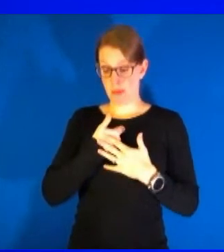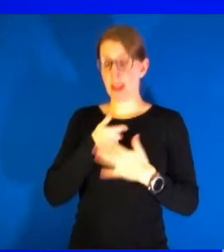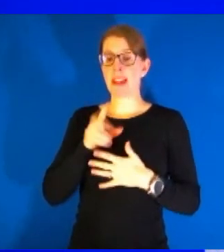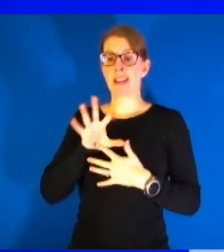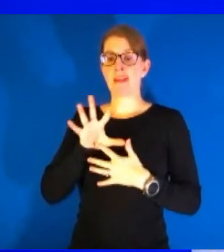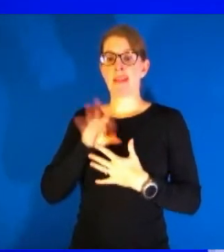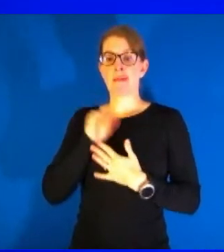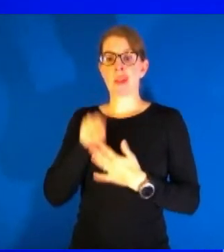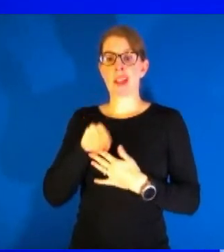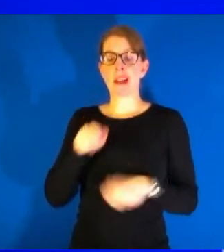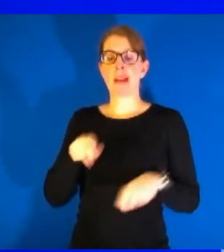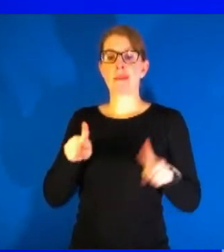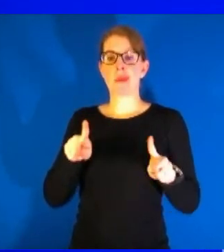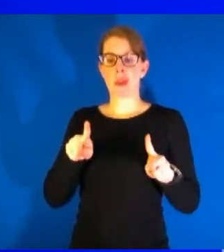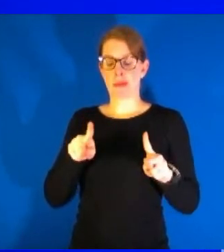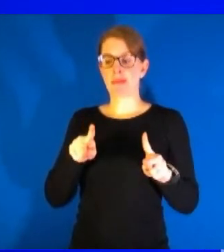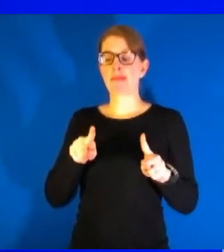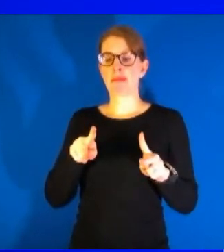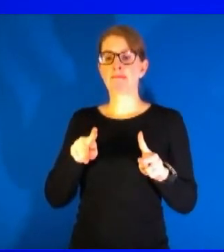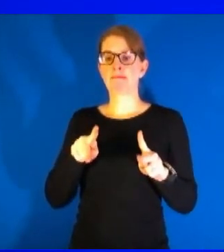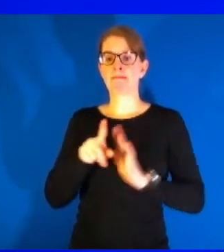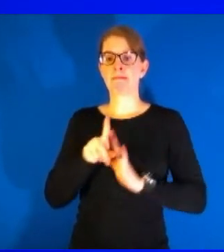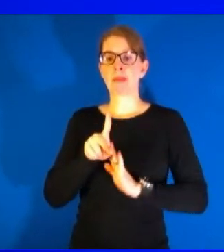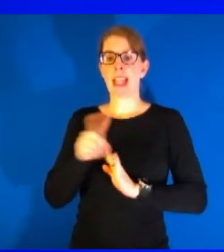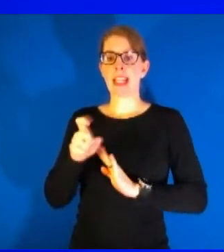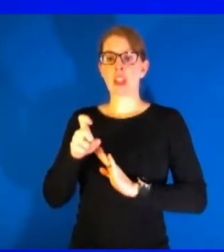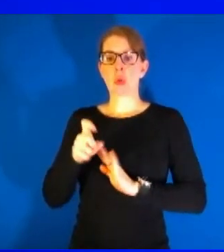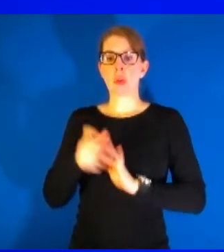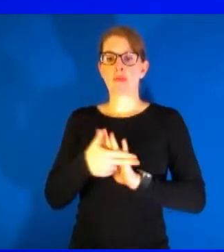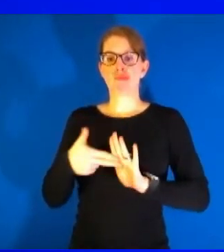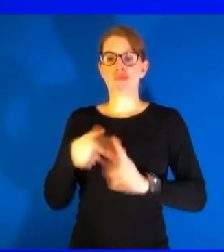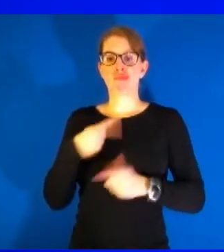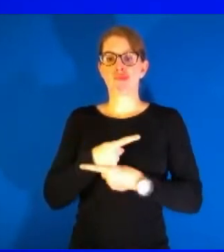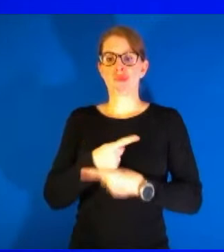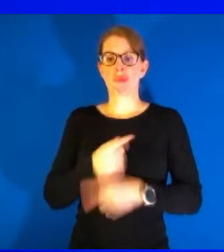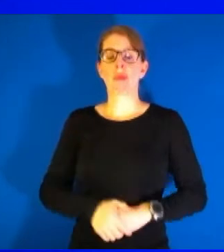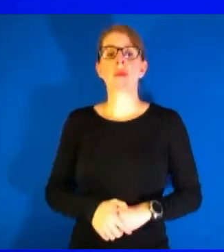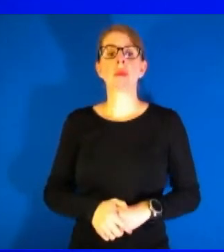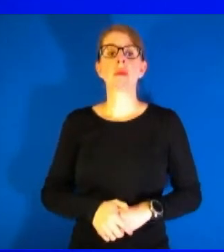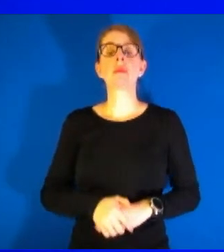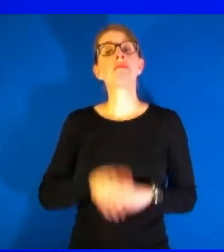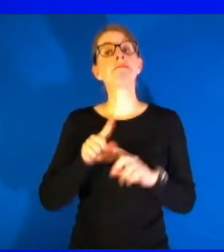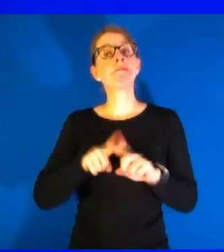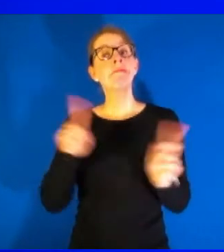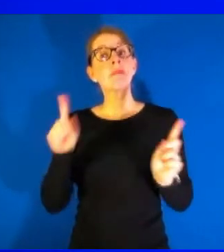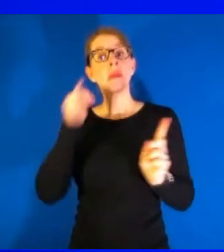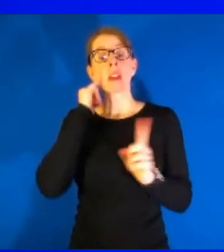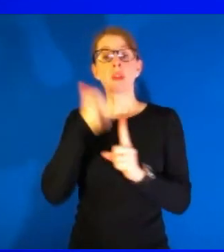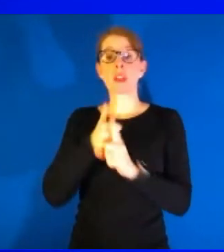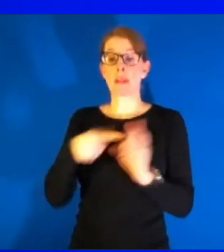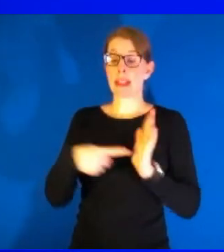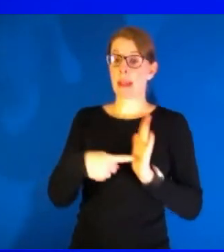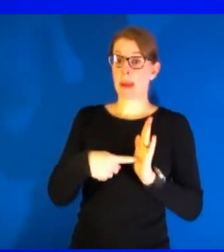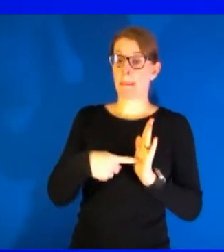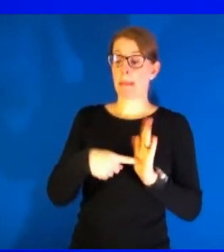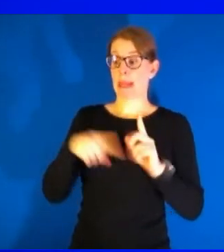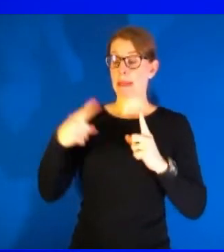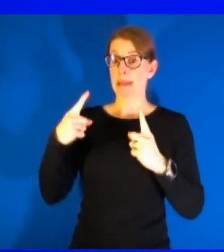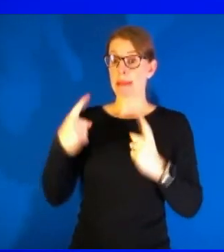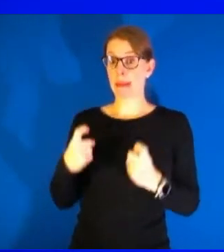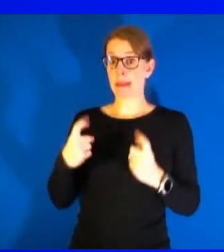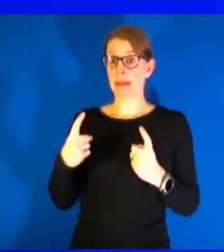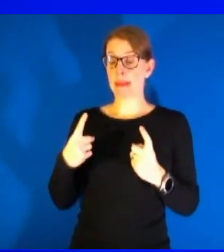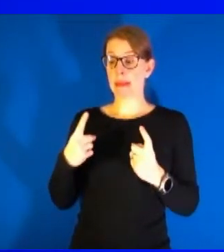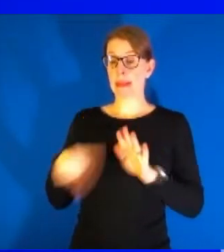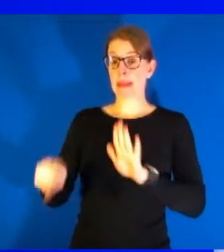that you are going to be able to diagnose it correctly. They also do say, however, if you are symptomatic and you test yourself and it's